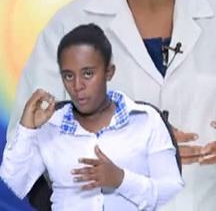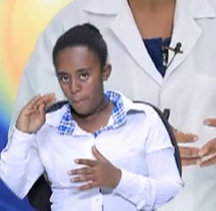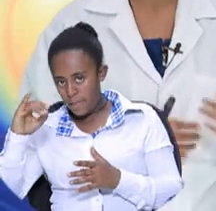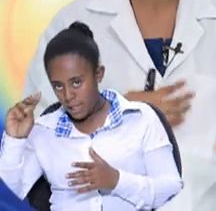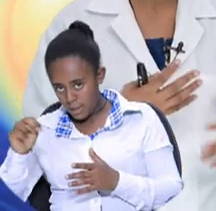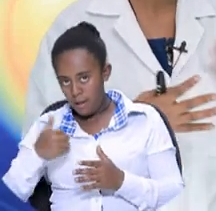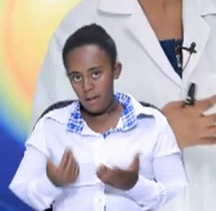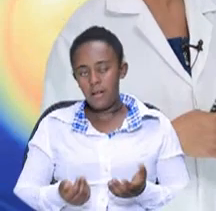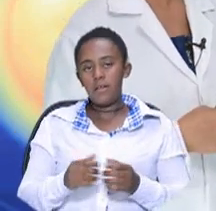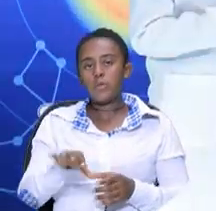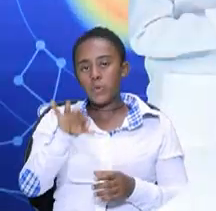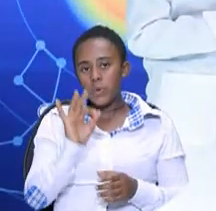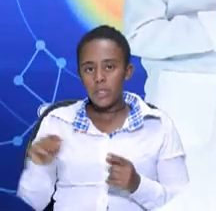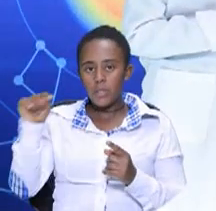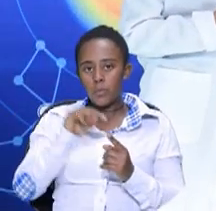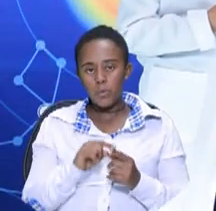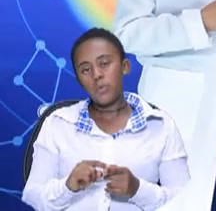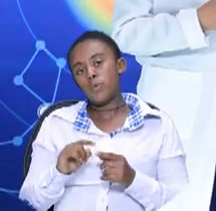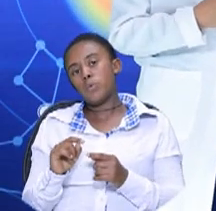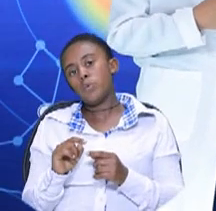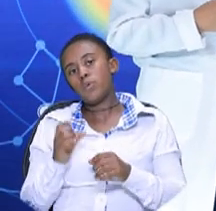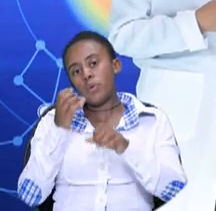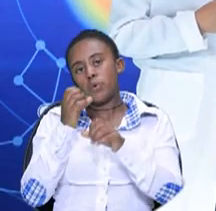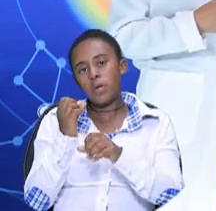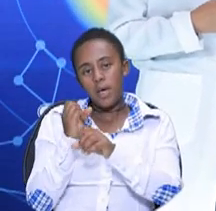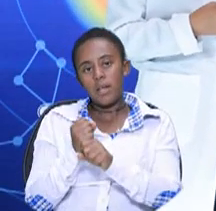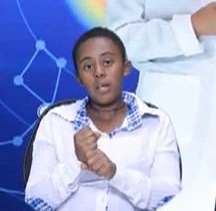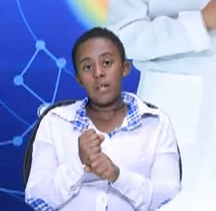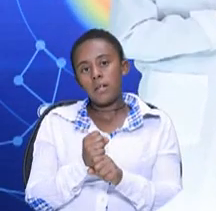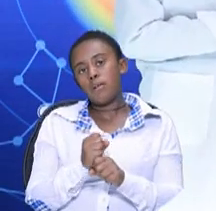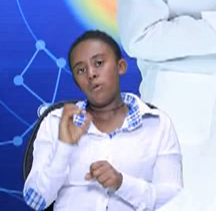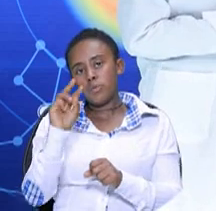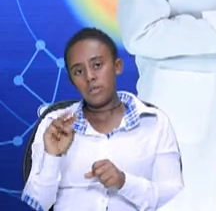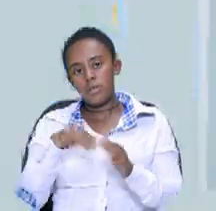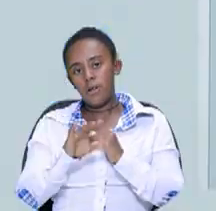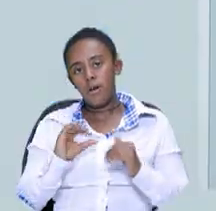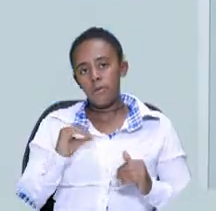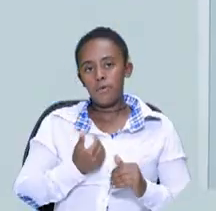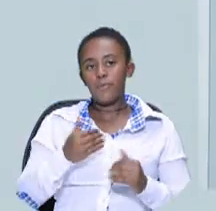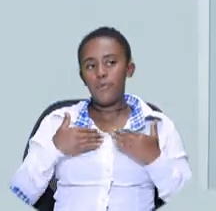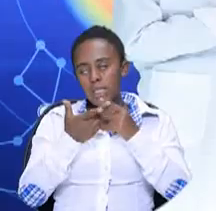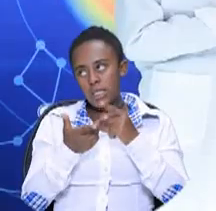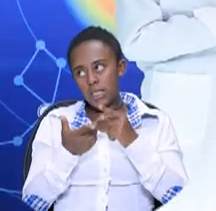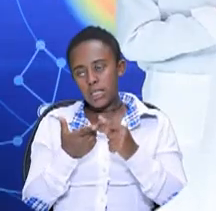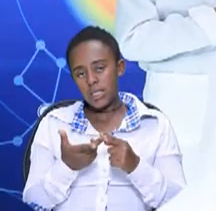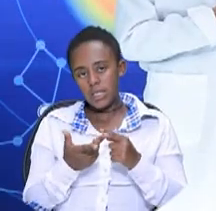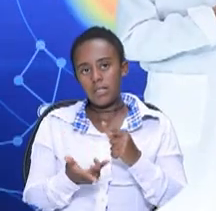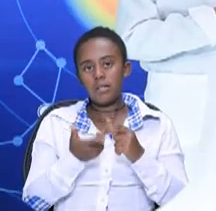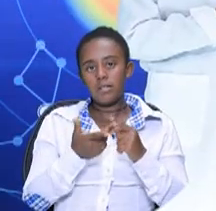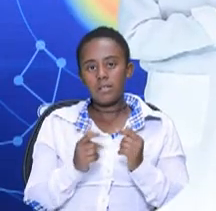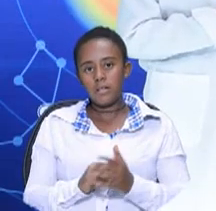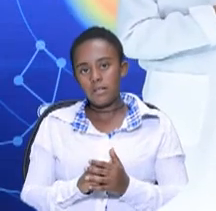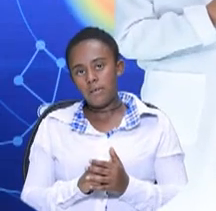of protein situated to carry oxygen in our body. And the third component